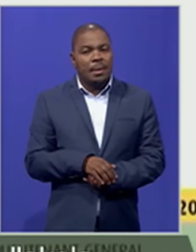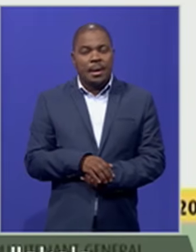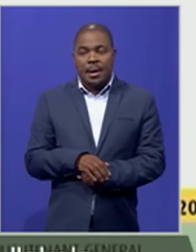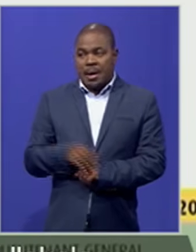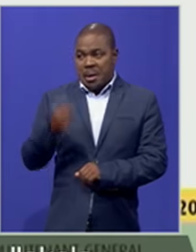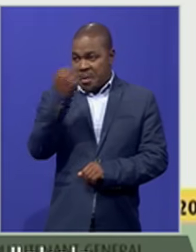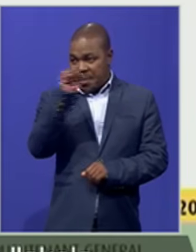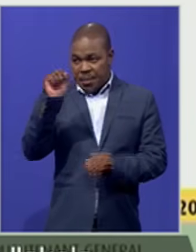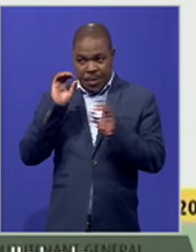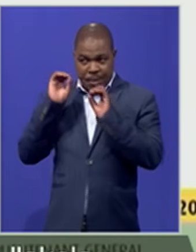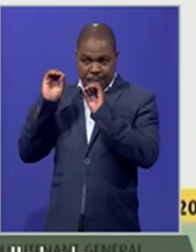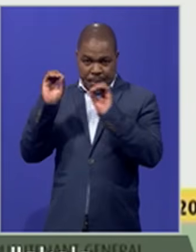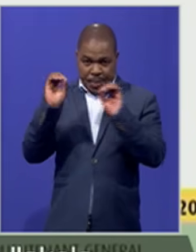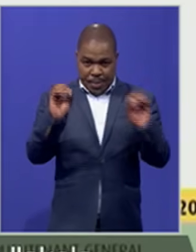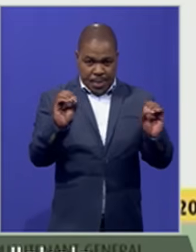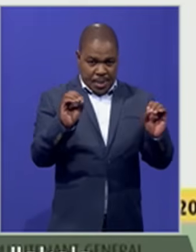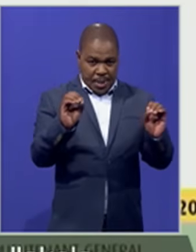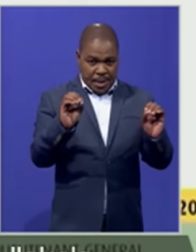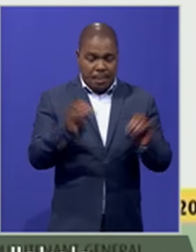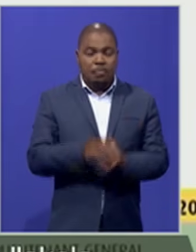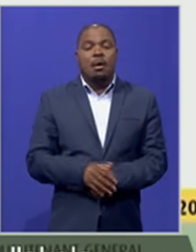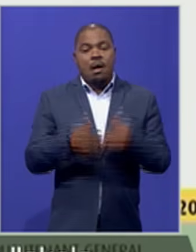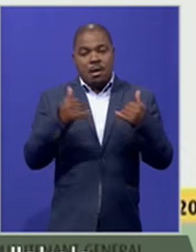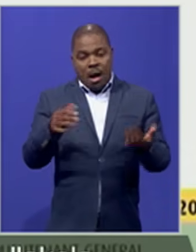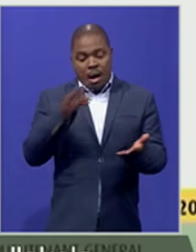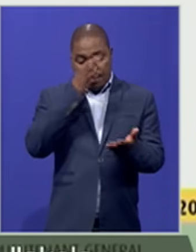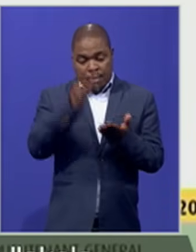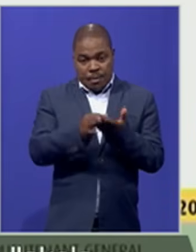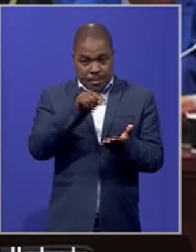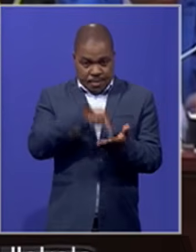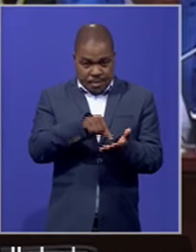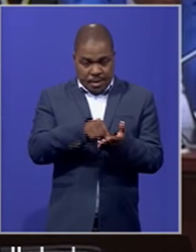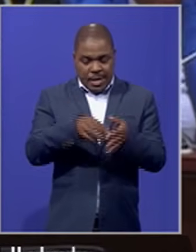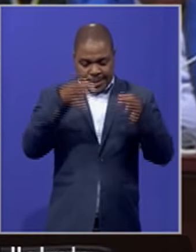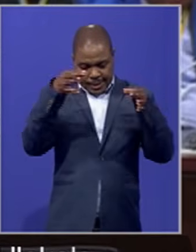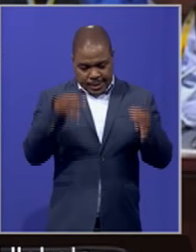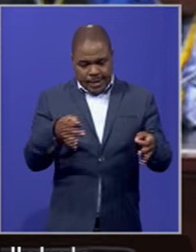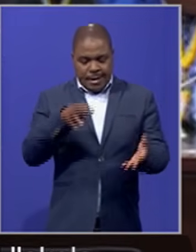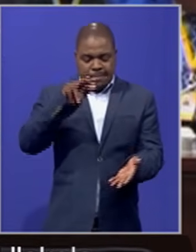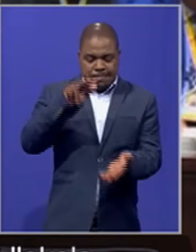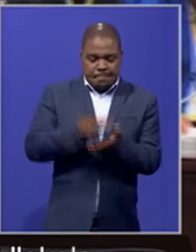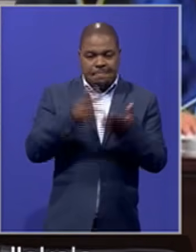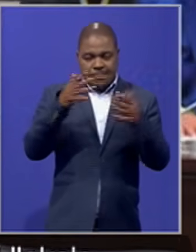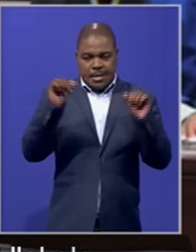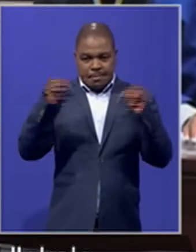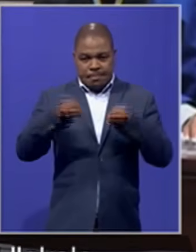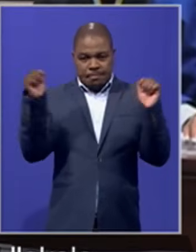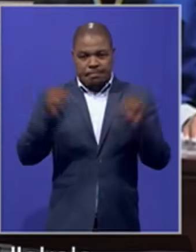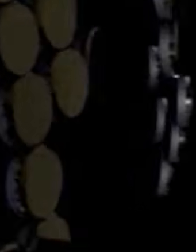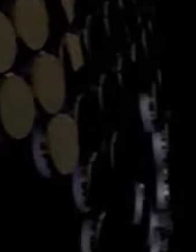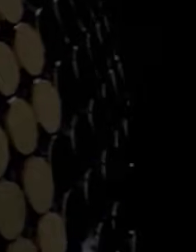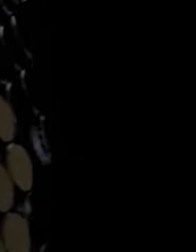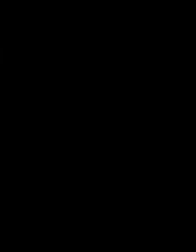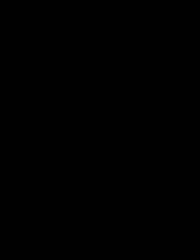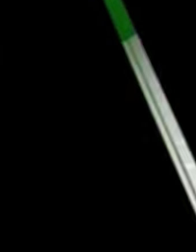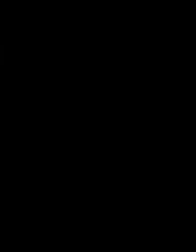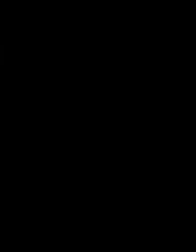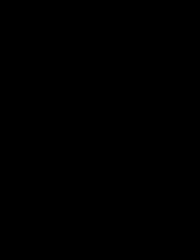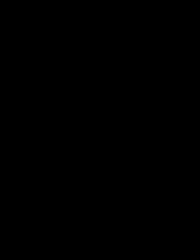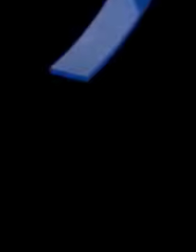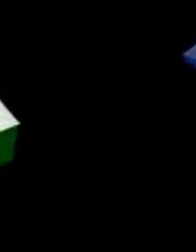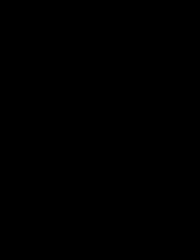No objection. The motion or the resolution has been agreed to.